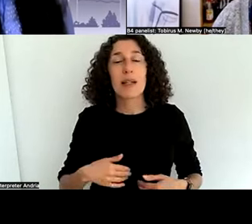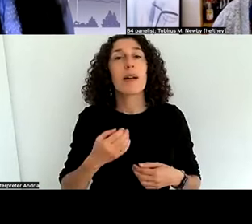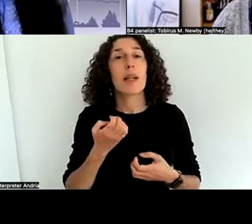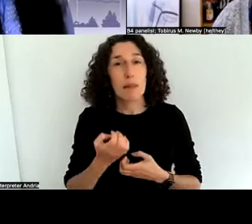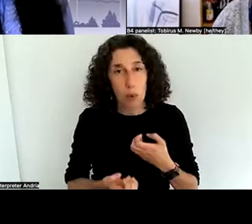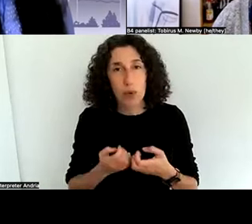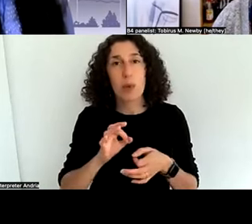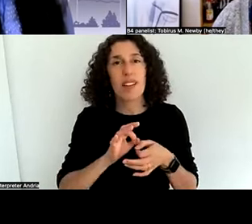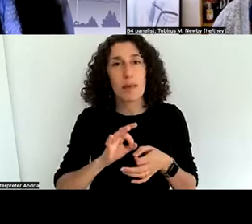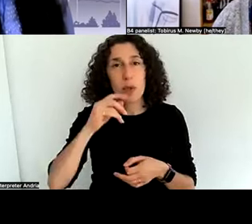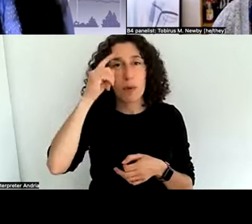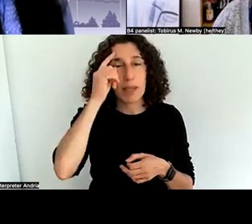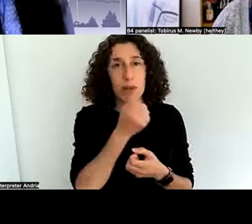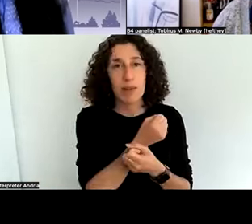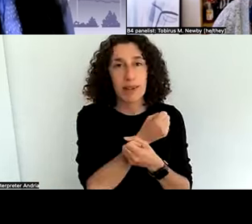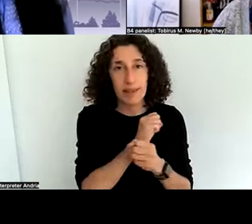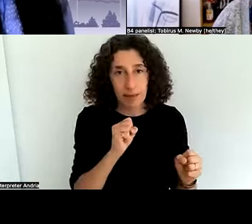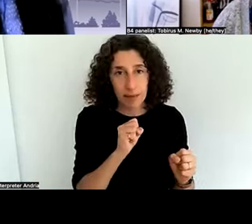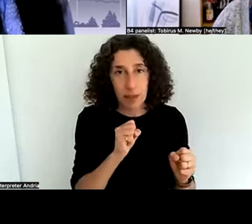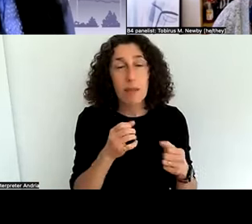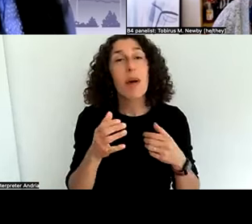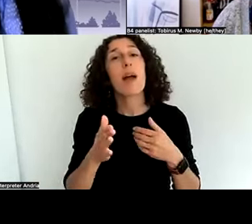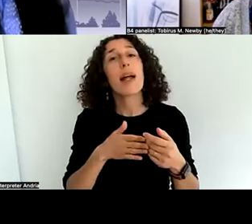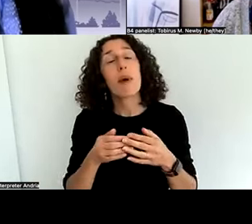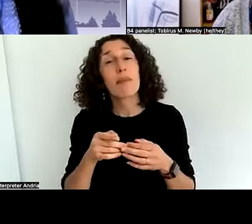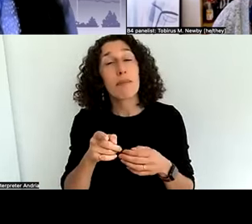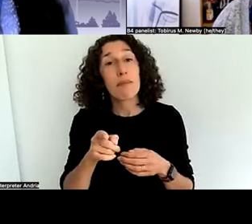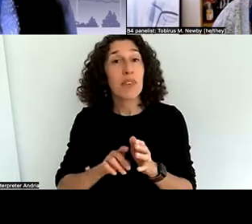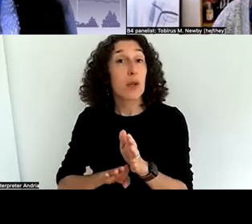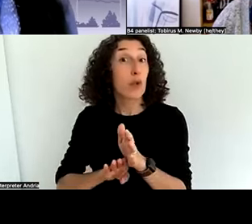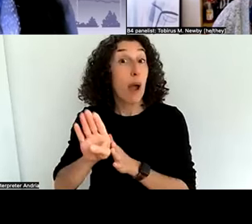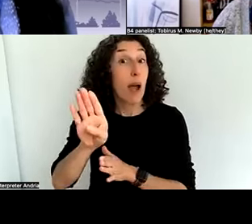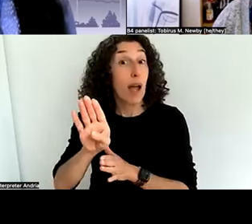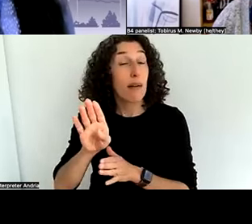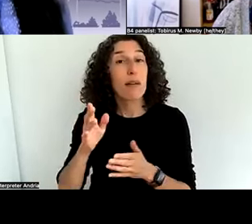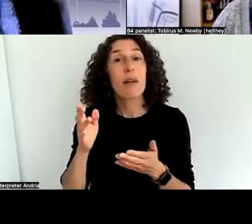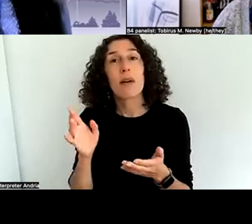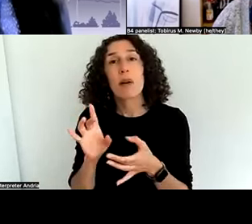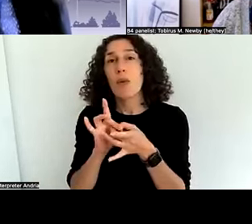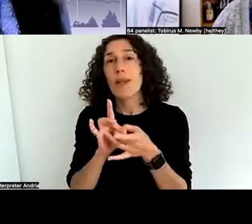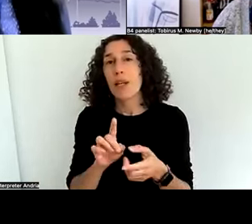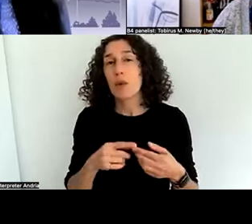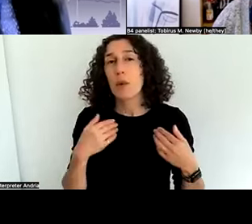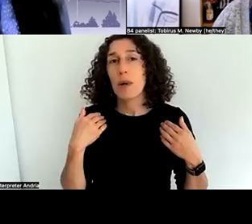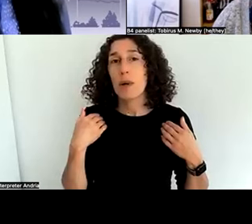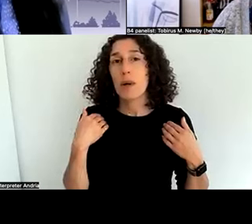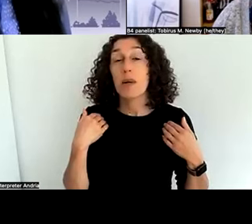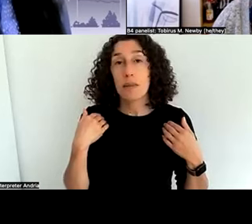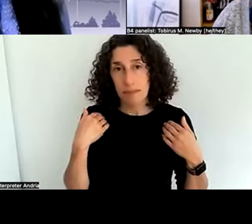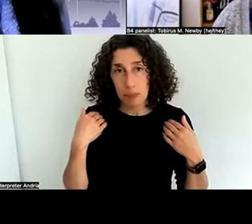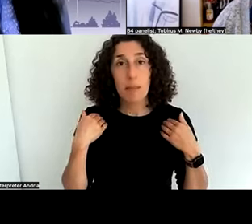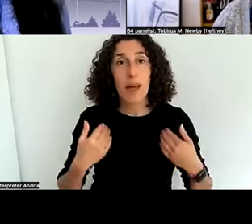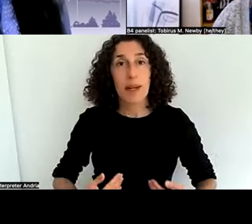I think about thriving, I think about everyone having a body and a nervous system and a somatic experience where deep rest and calm